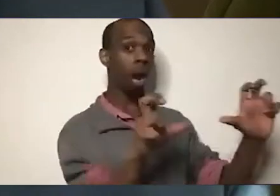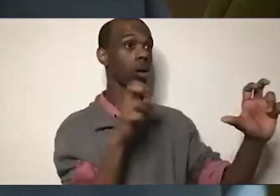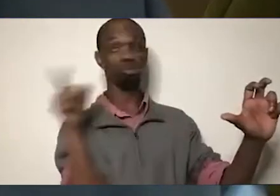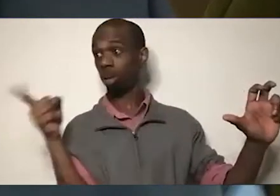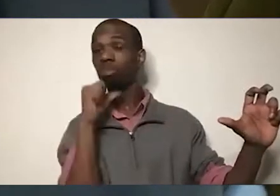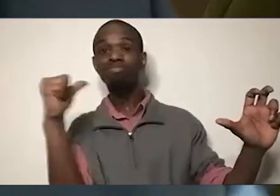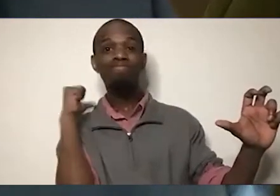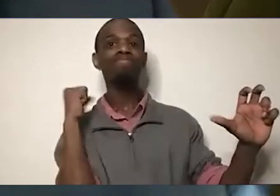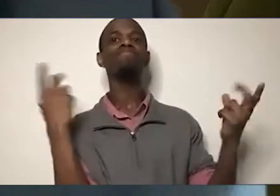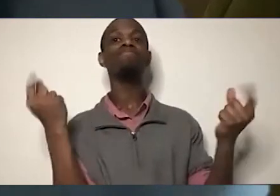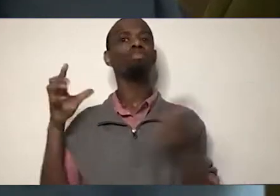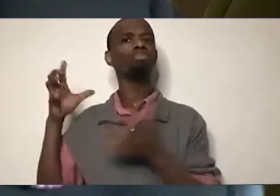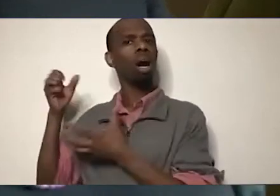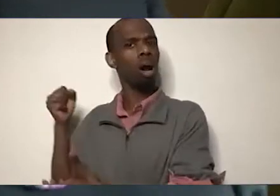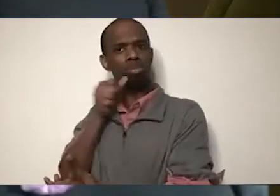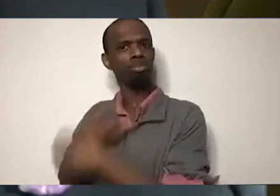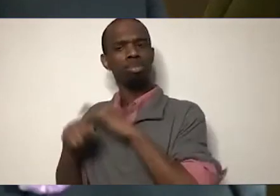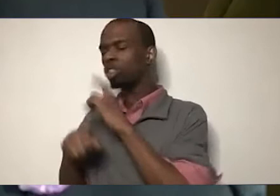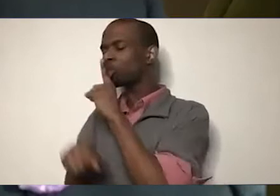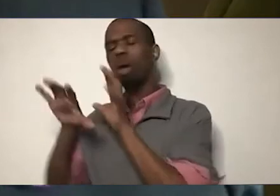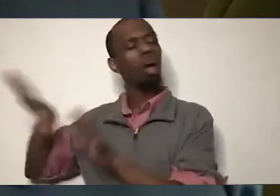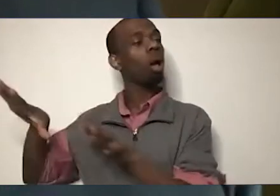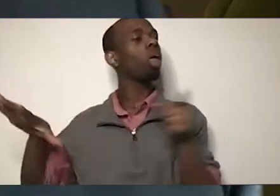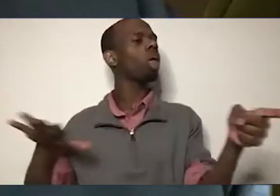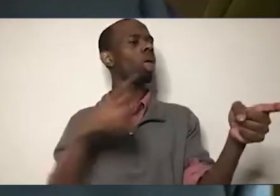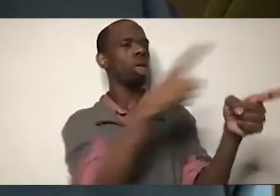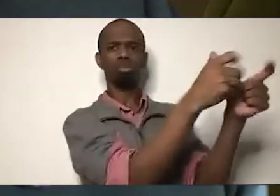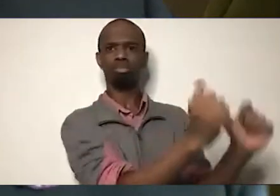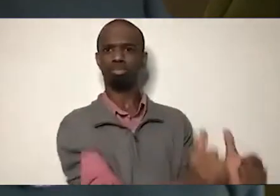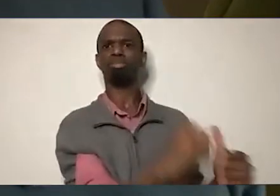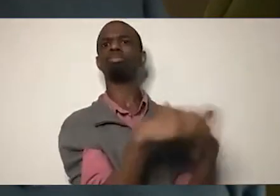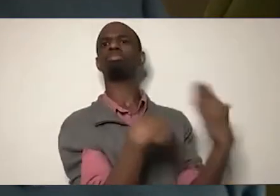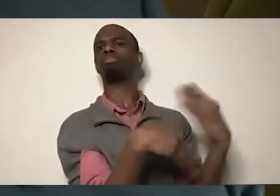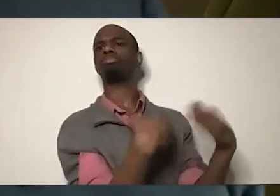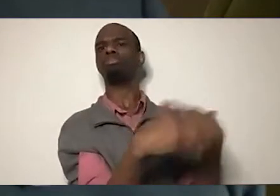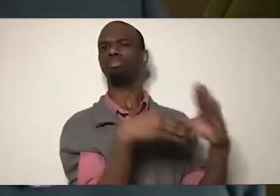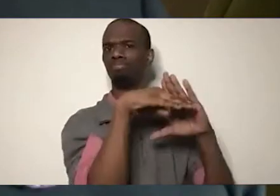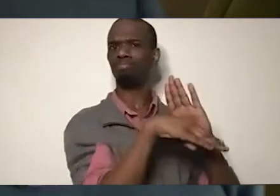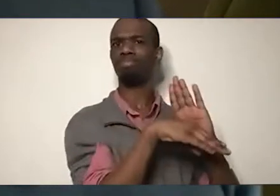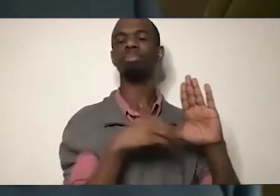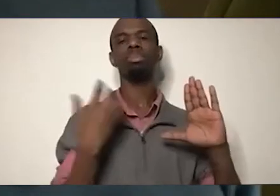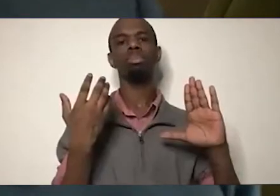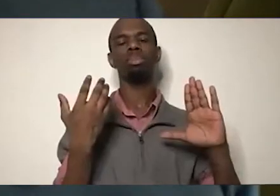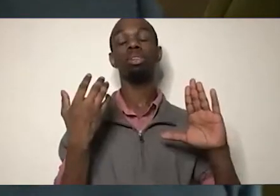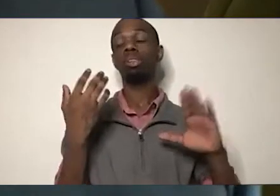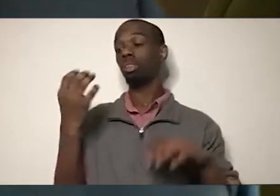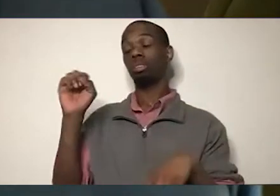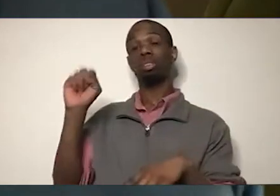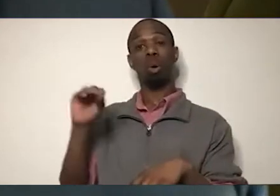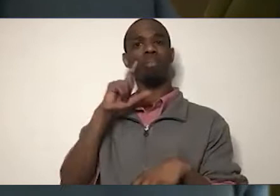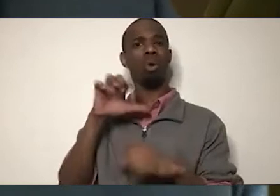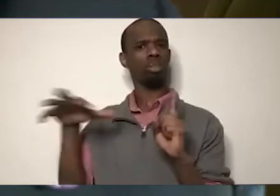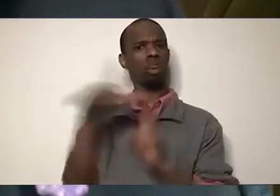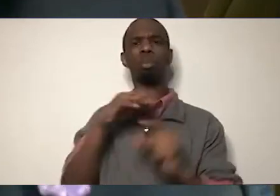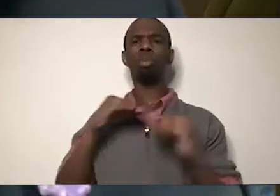have serious flaws. Look at the EPA. The reins were handed by Donald Trump to someone who vowed